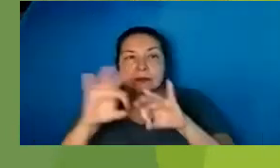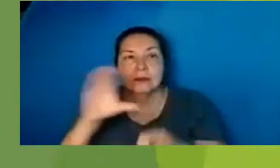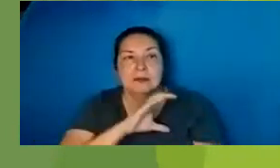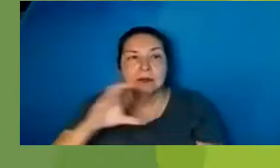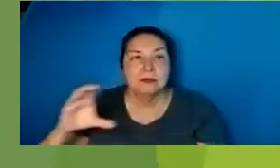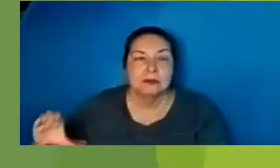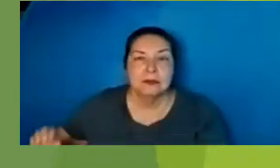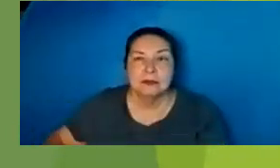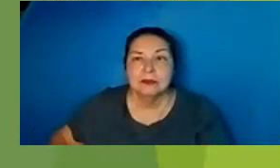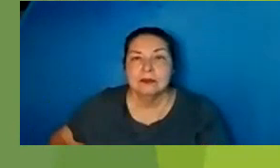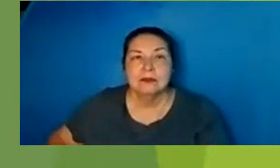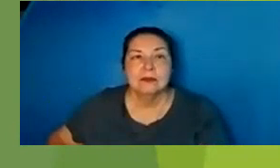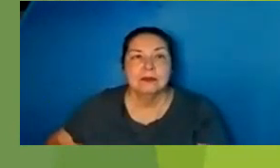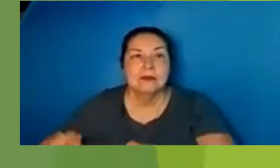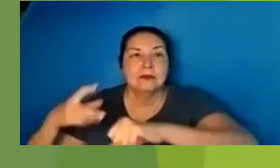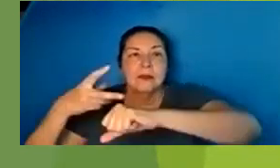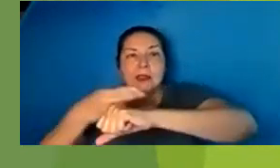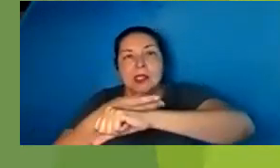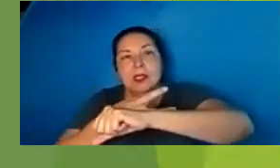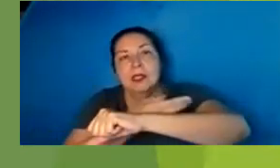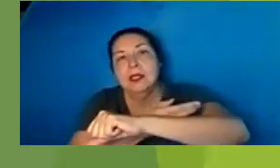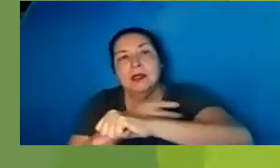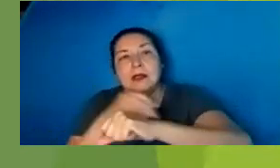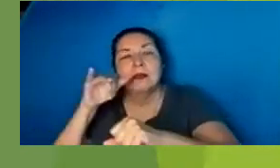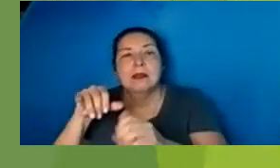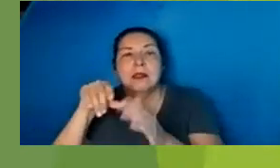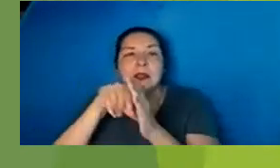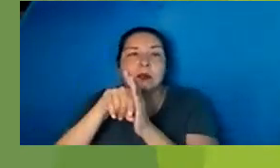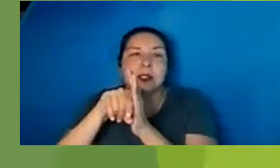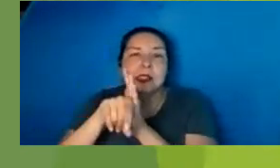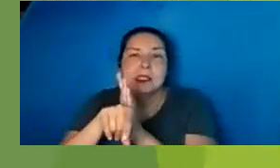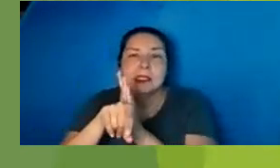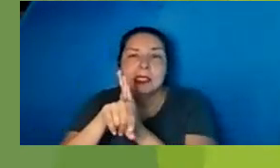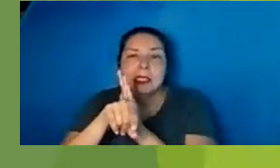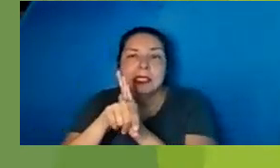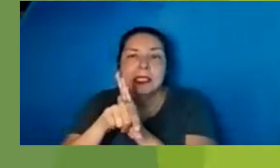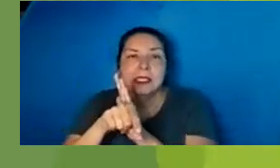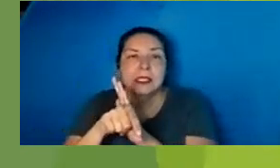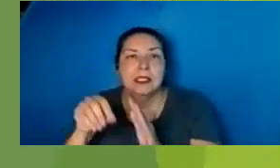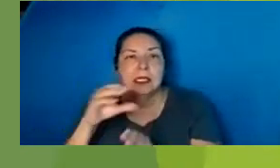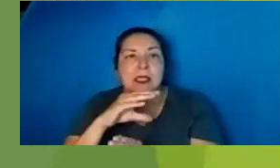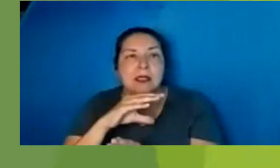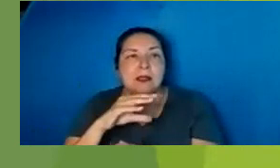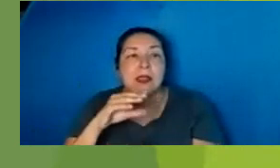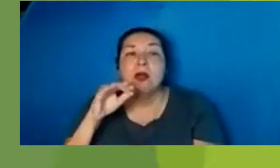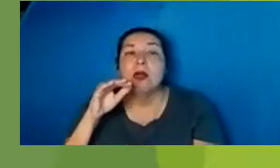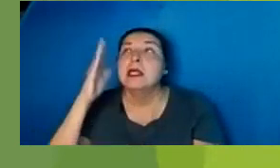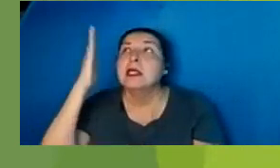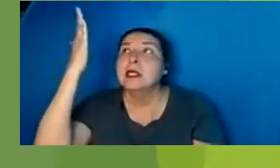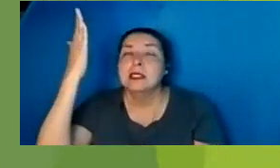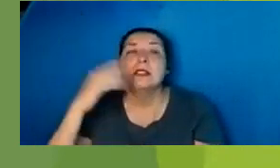One, two, three, three, four, four,